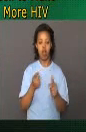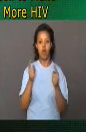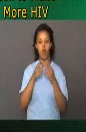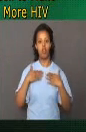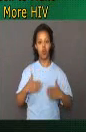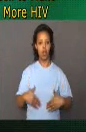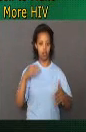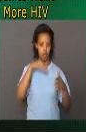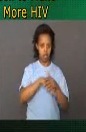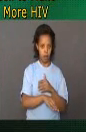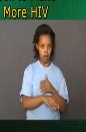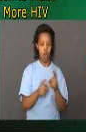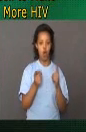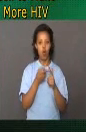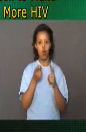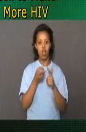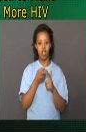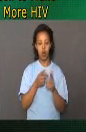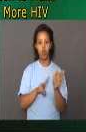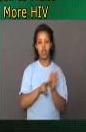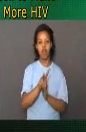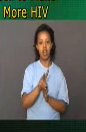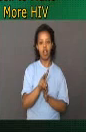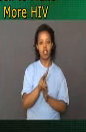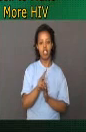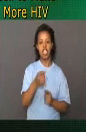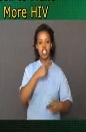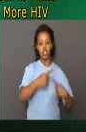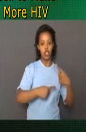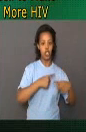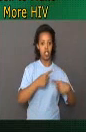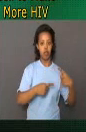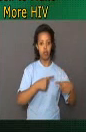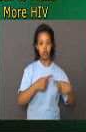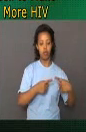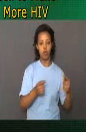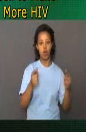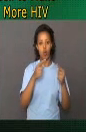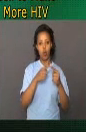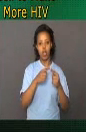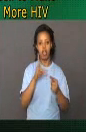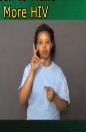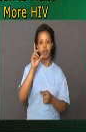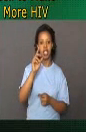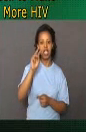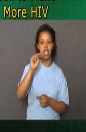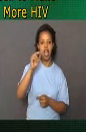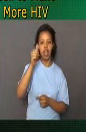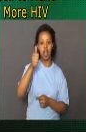Next, the viral genetic material is converted into